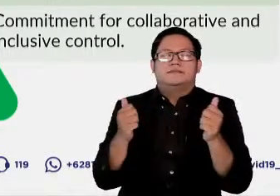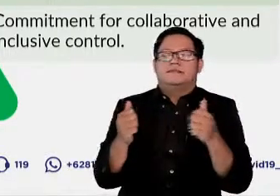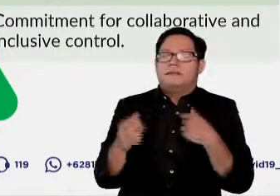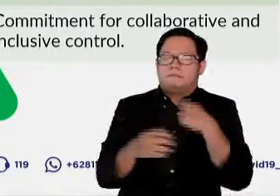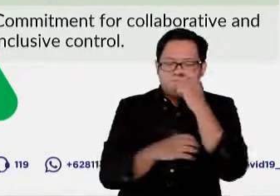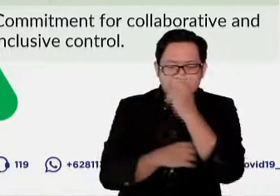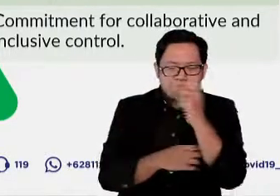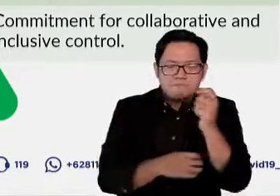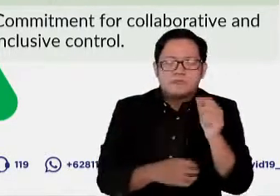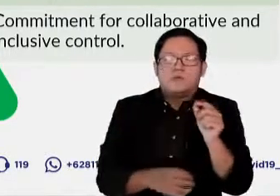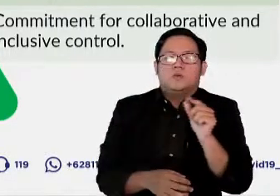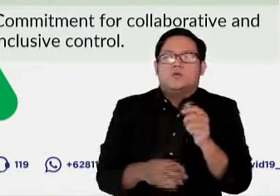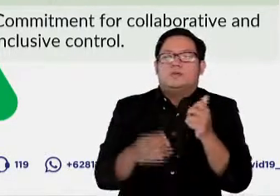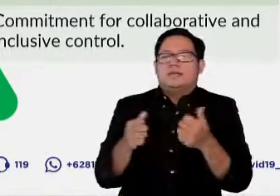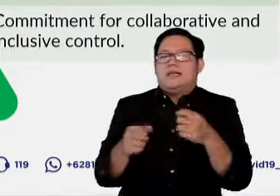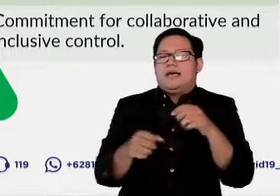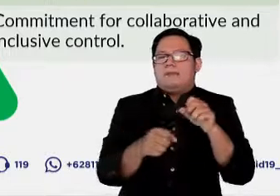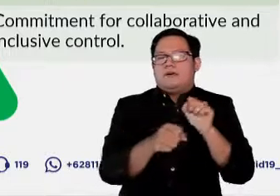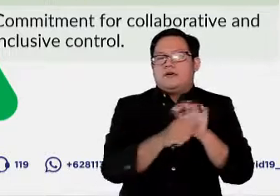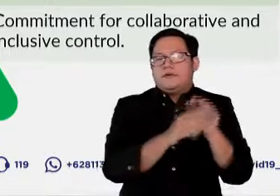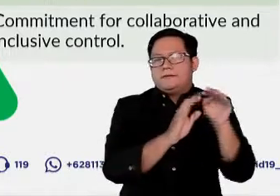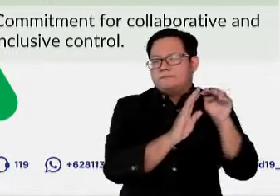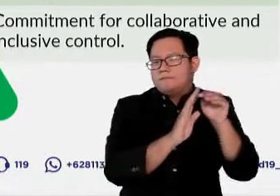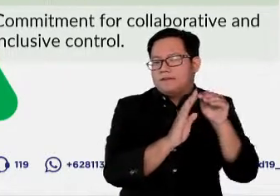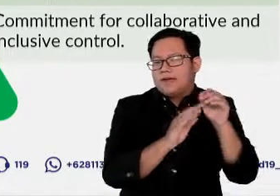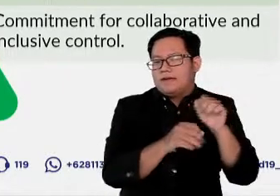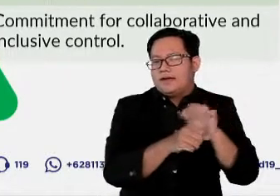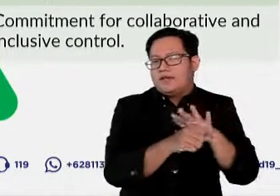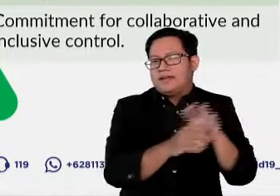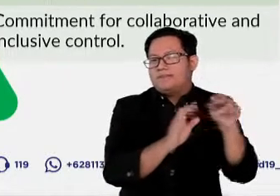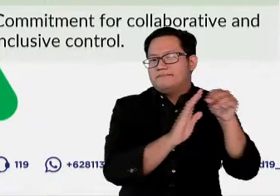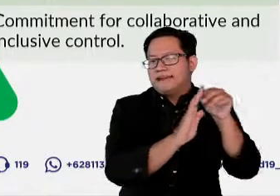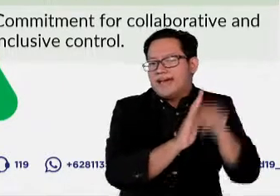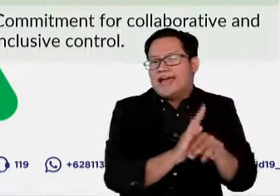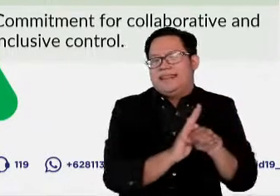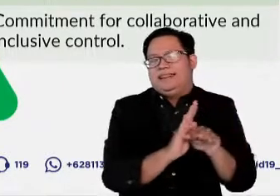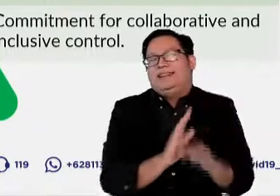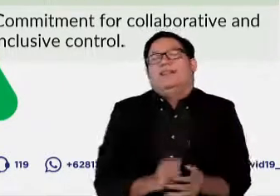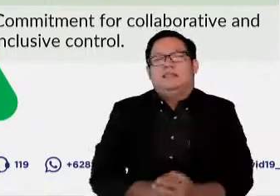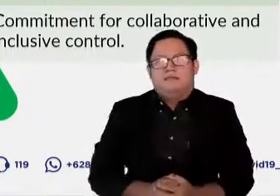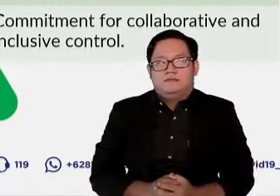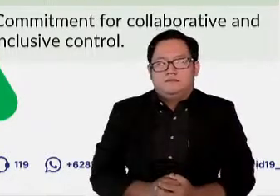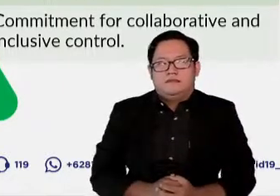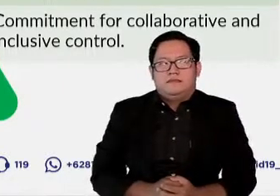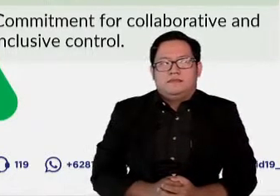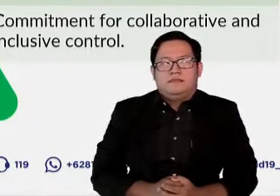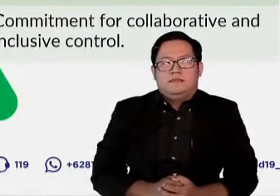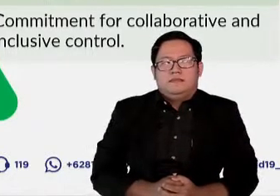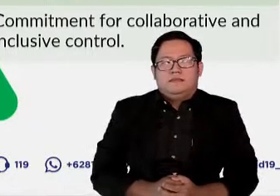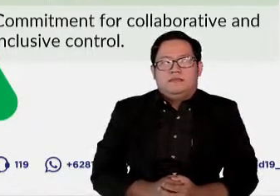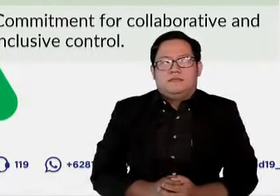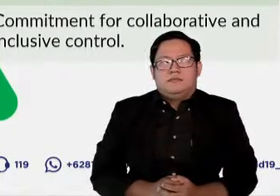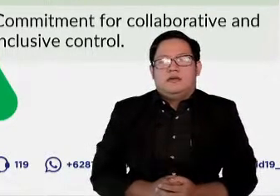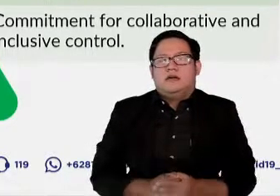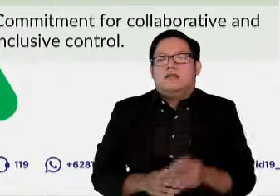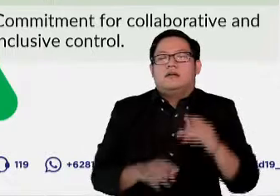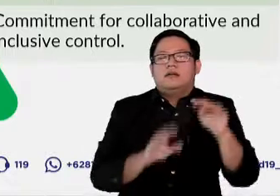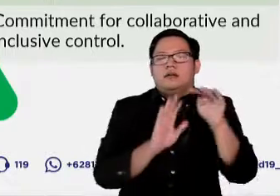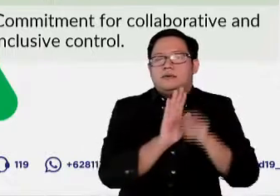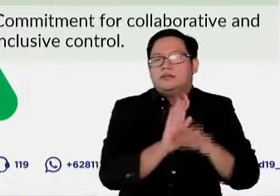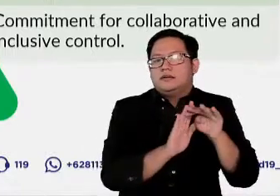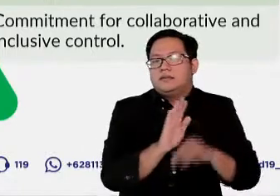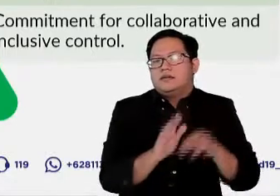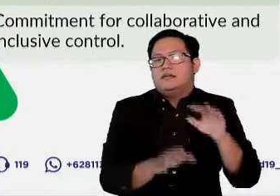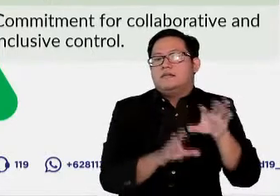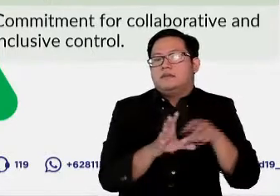results in terms of national COVID-19 cases. The layered policies include regulating